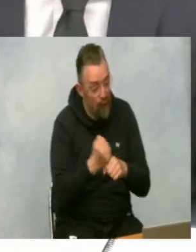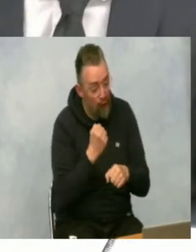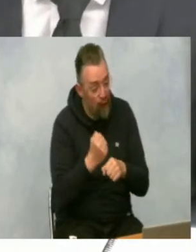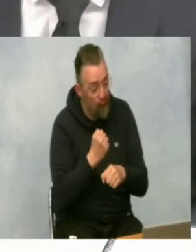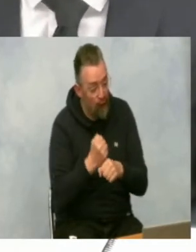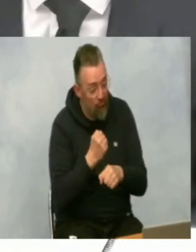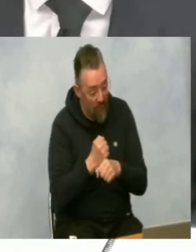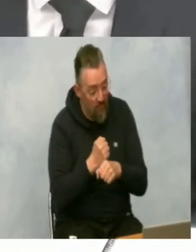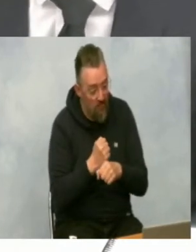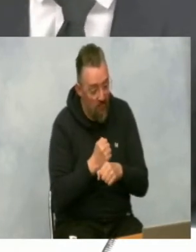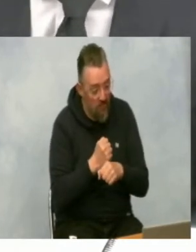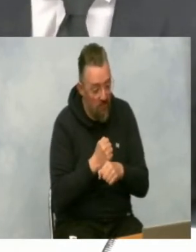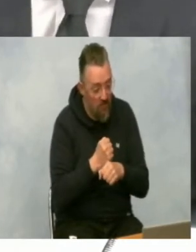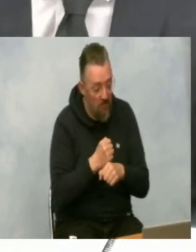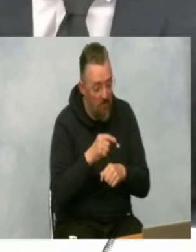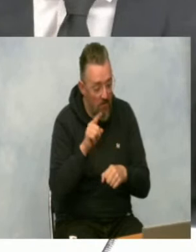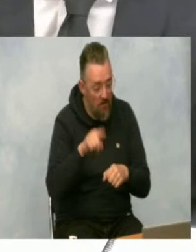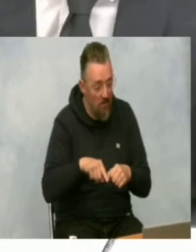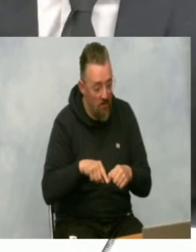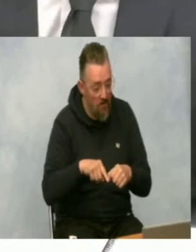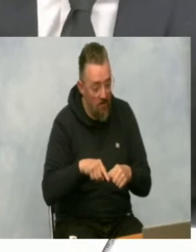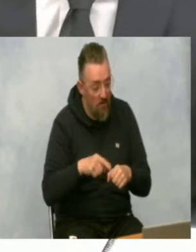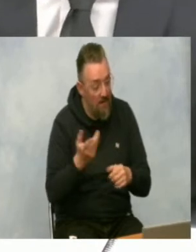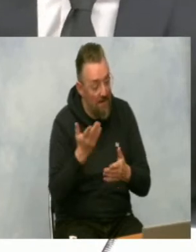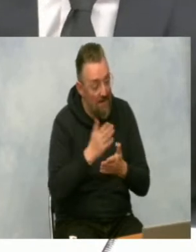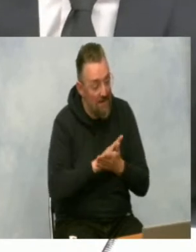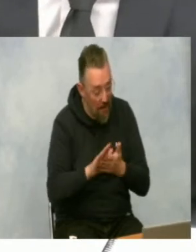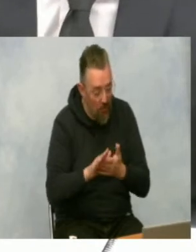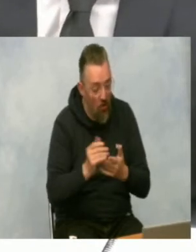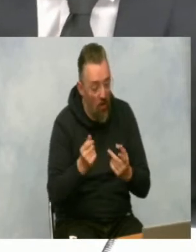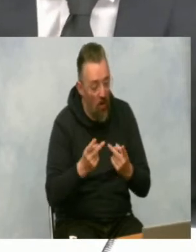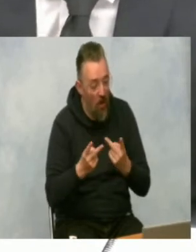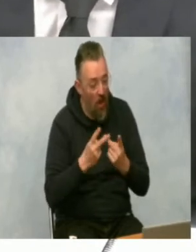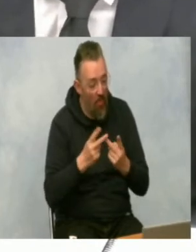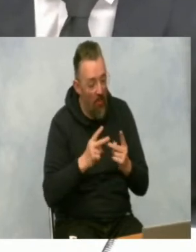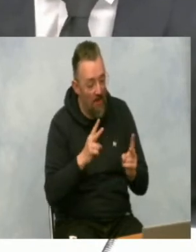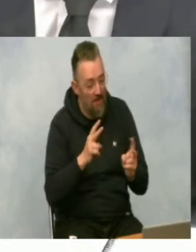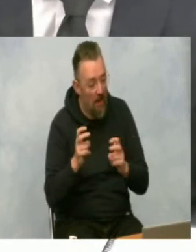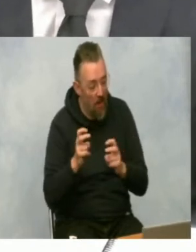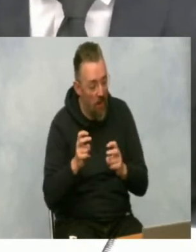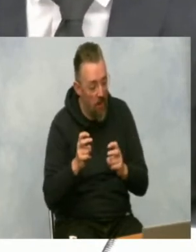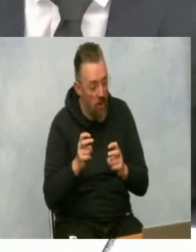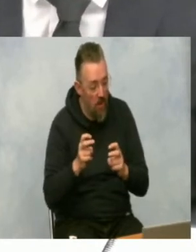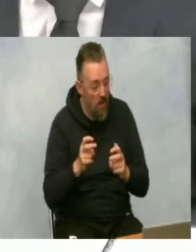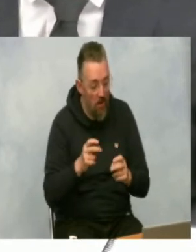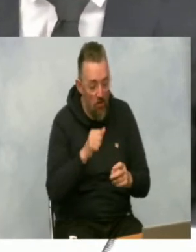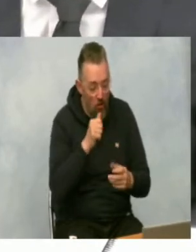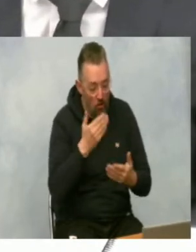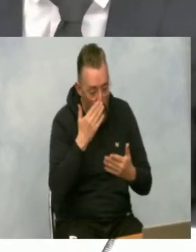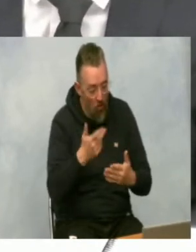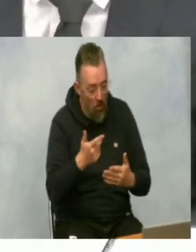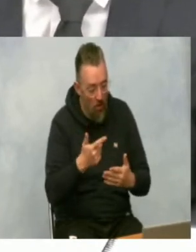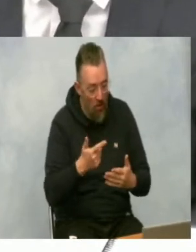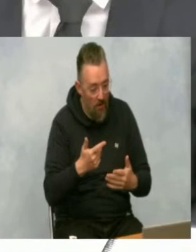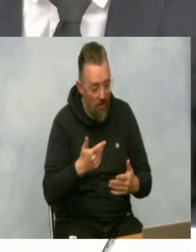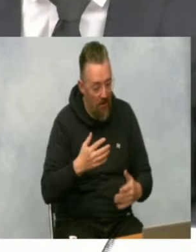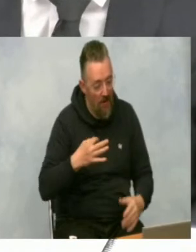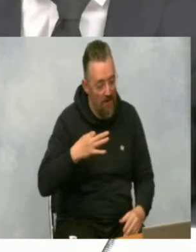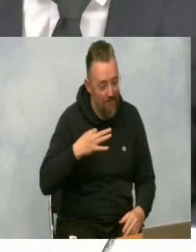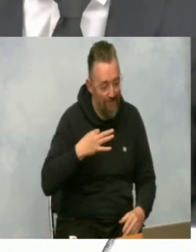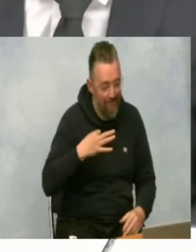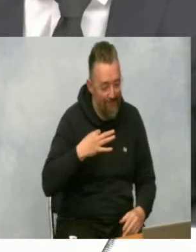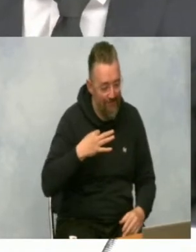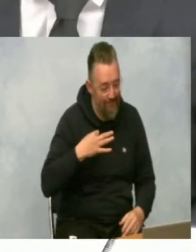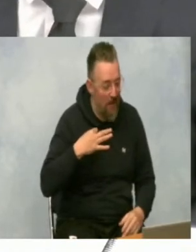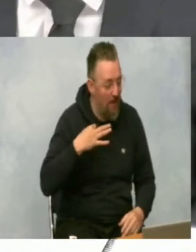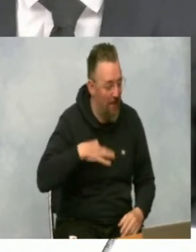was said by the Chair, the demolition and other title constraints wouldn't present an attractive site for the